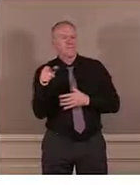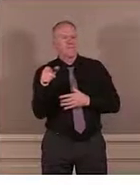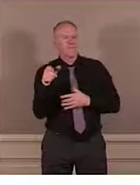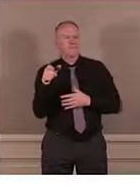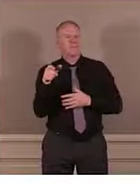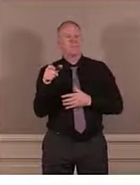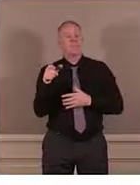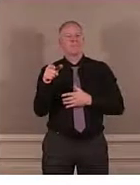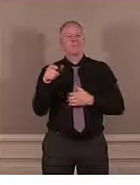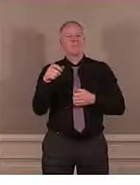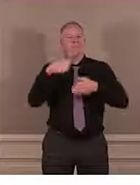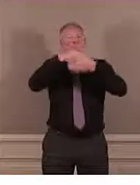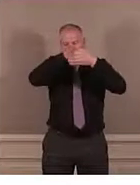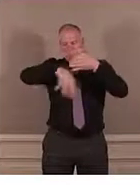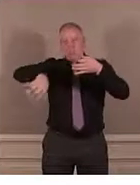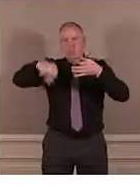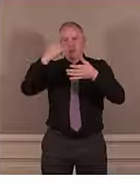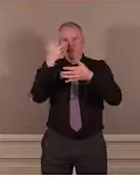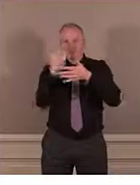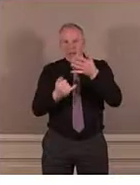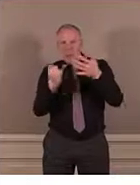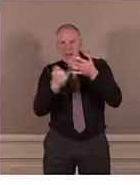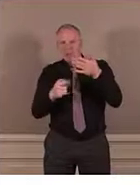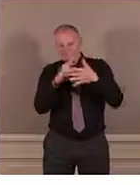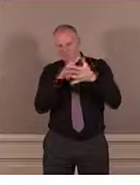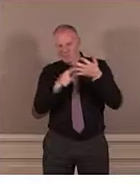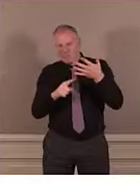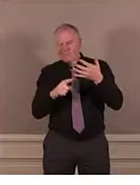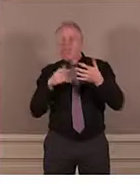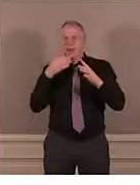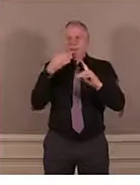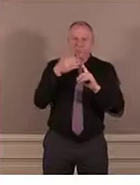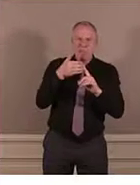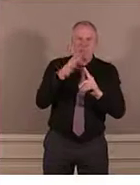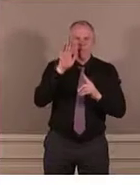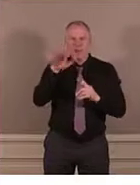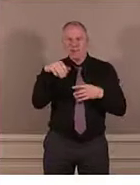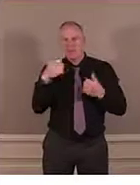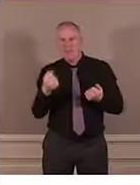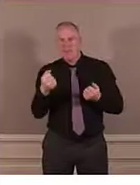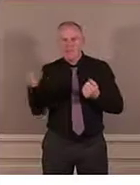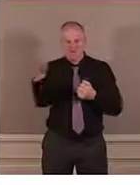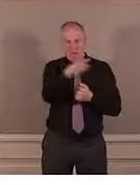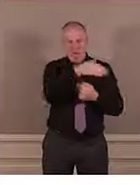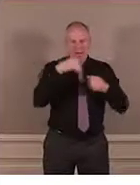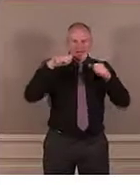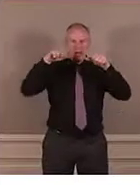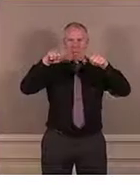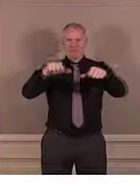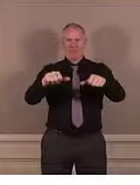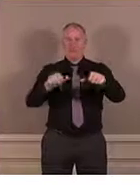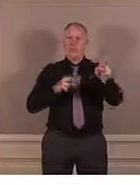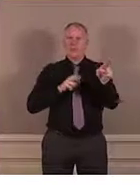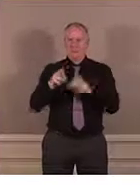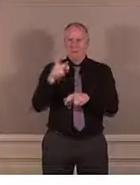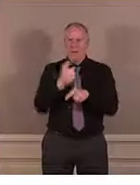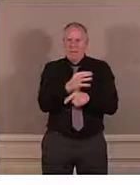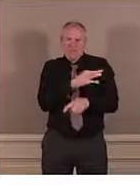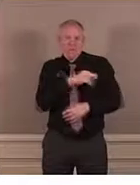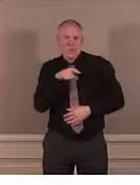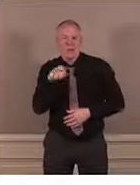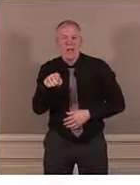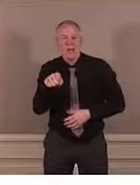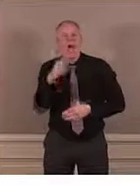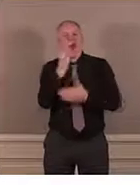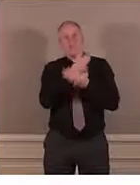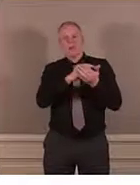a hierarchy of criteria that are important, that are objective and are consistently agreed as being good things, and a whole set